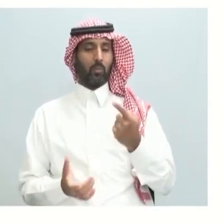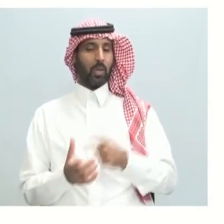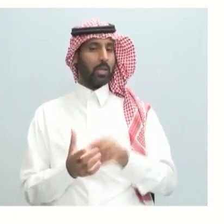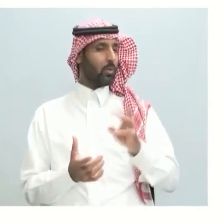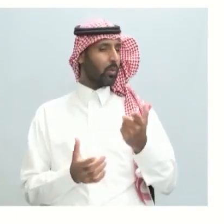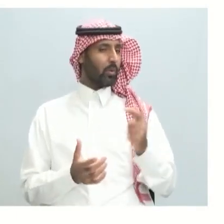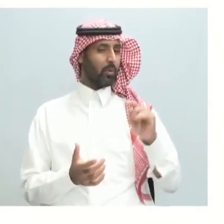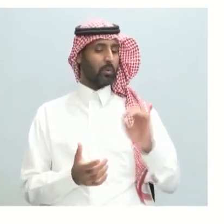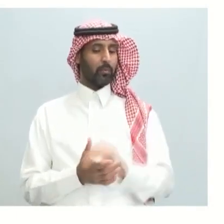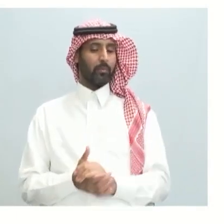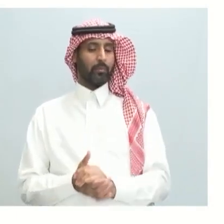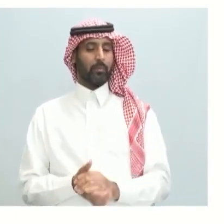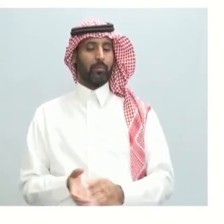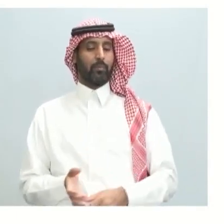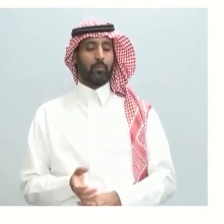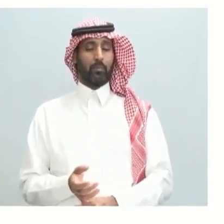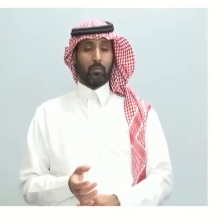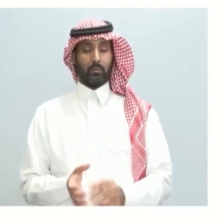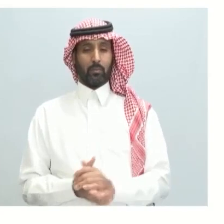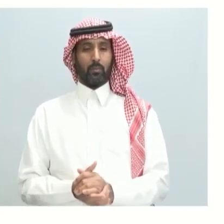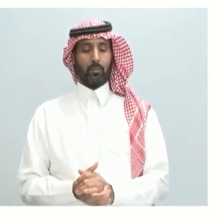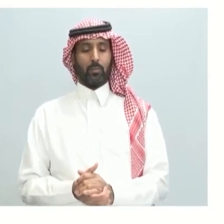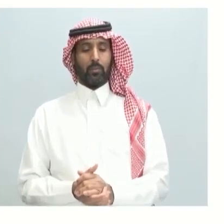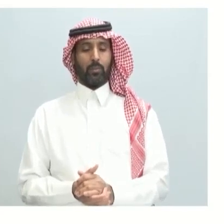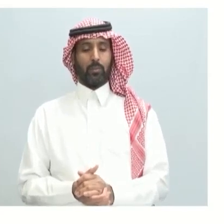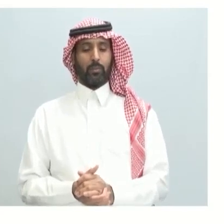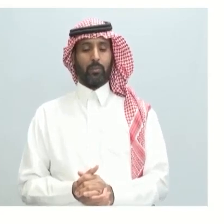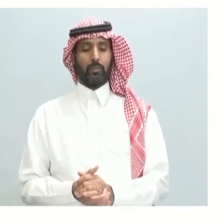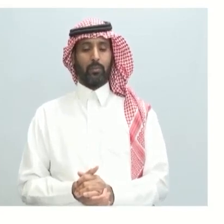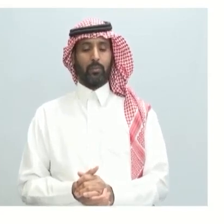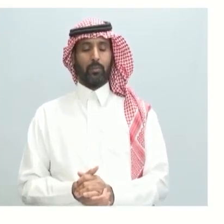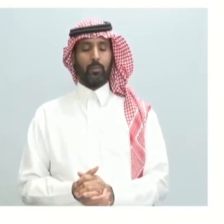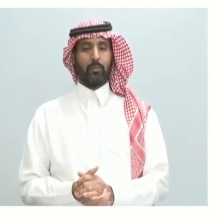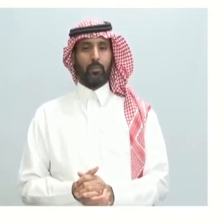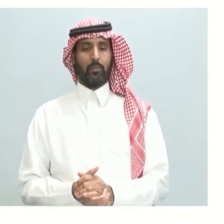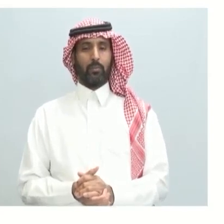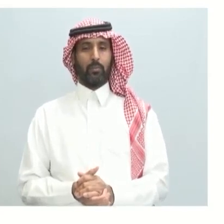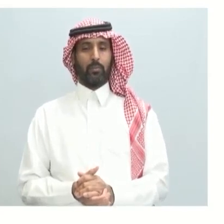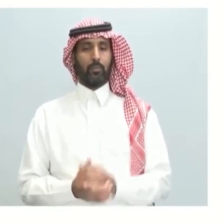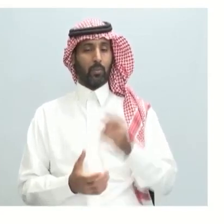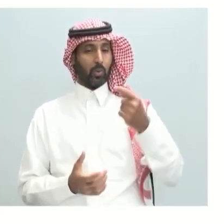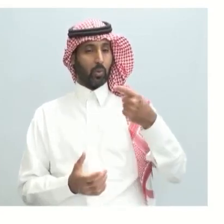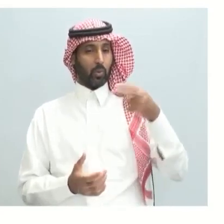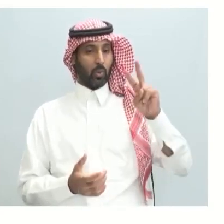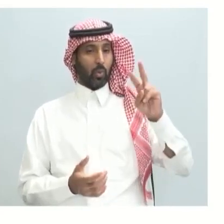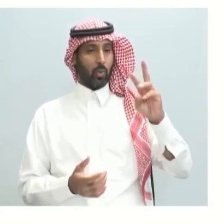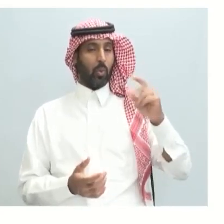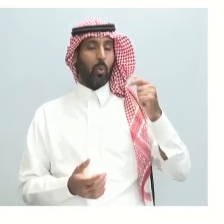letter missing, then A-L. P, then we have two letters missing.